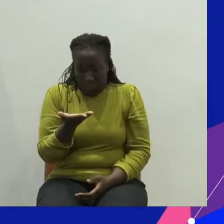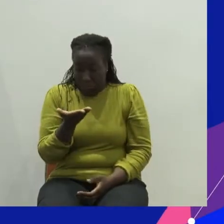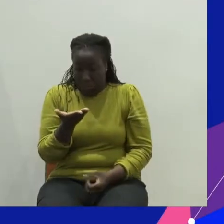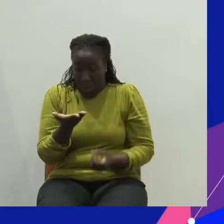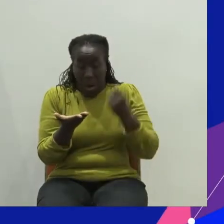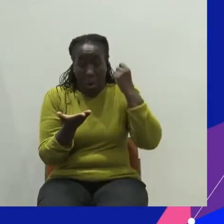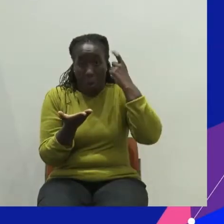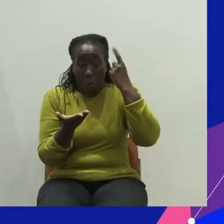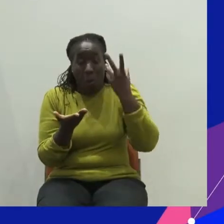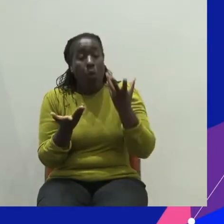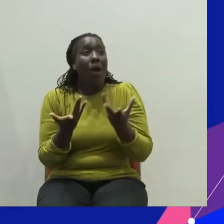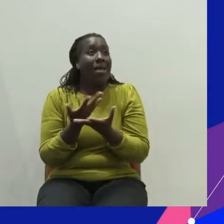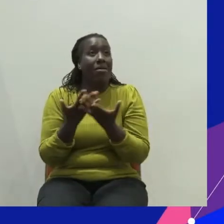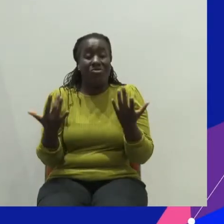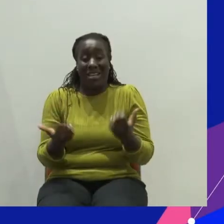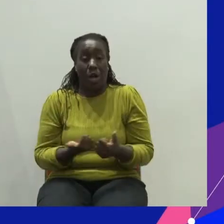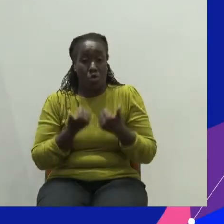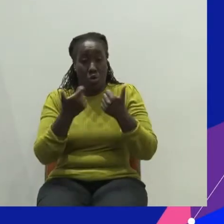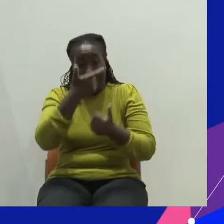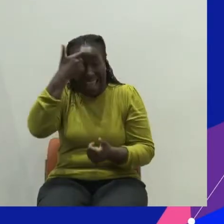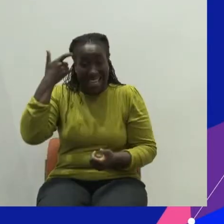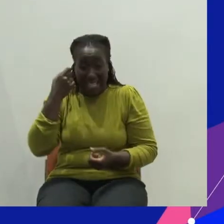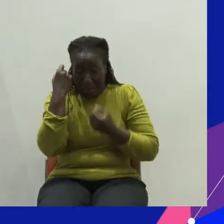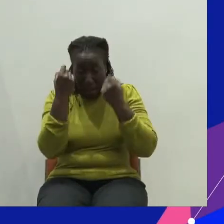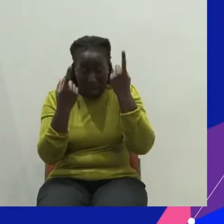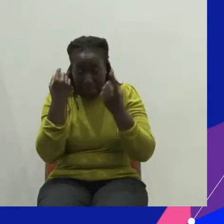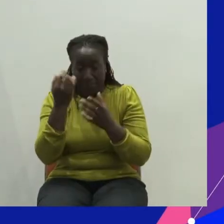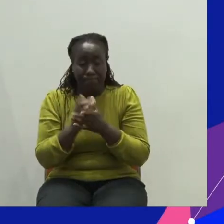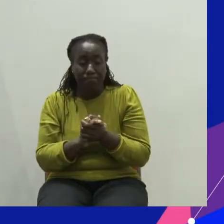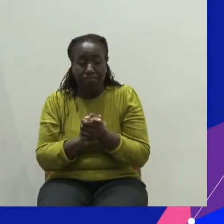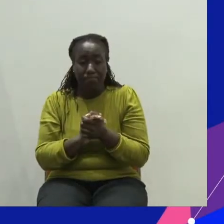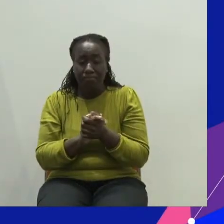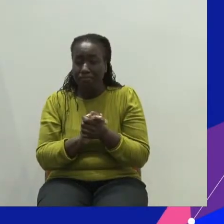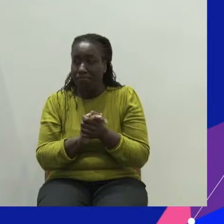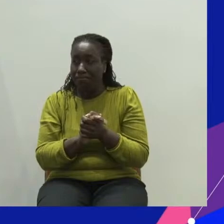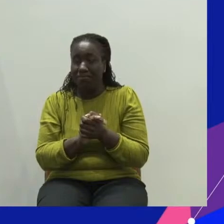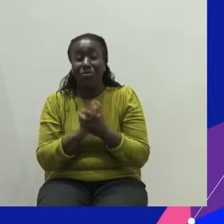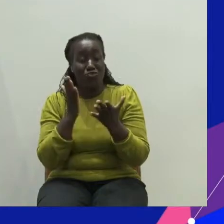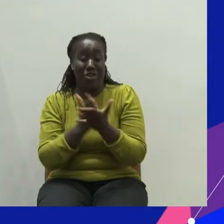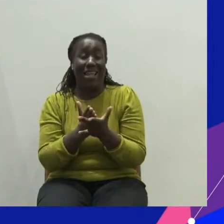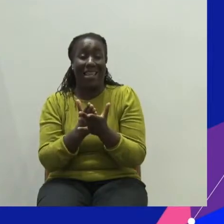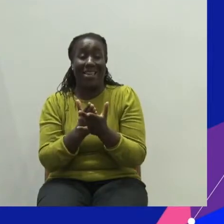of great academic ideas, by the way, are magical,